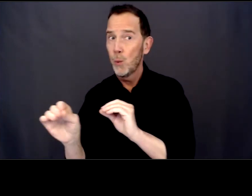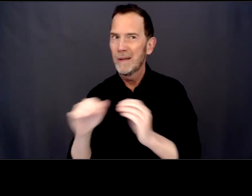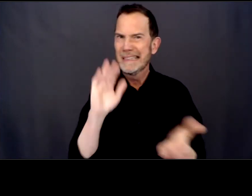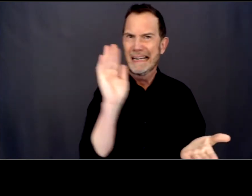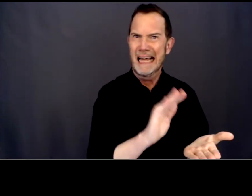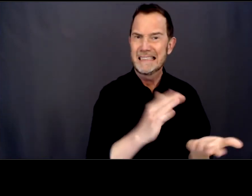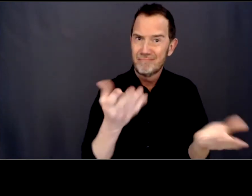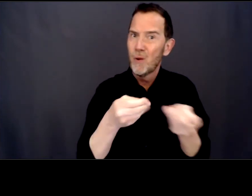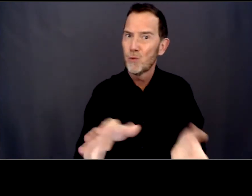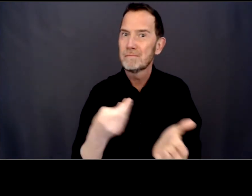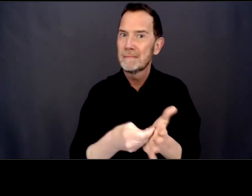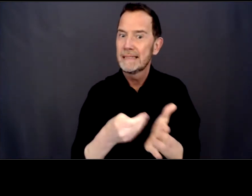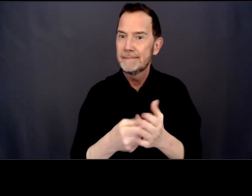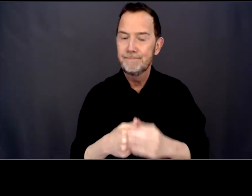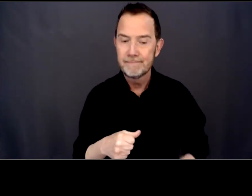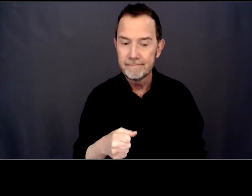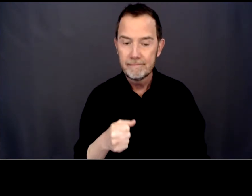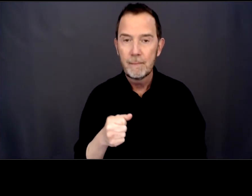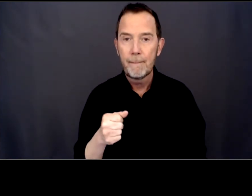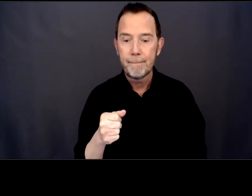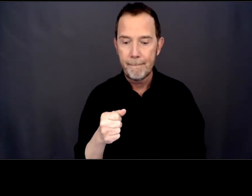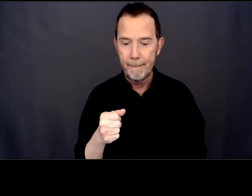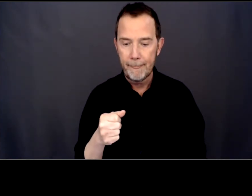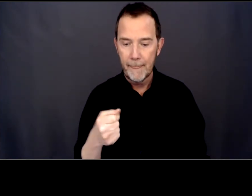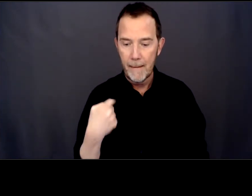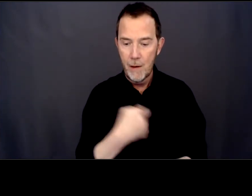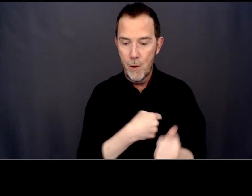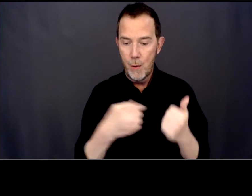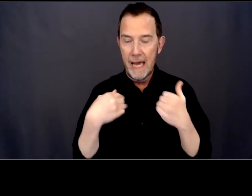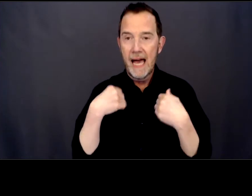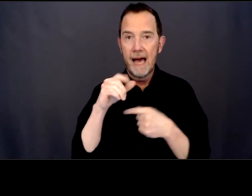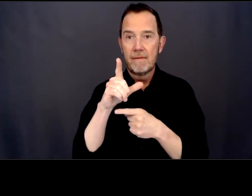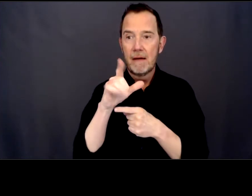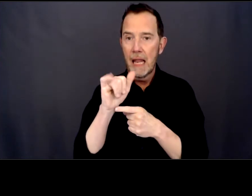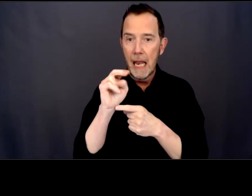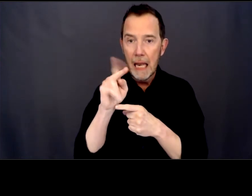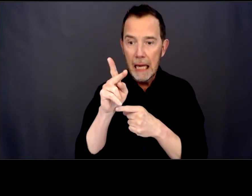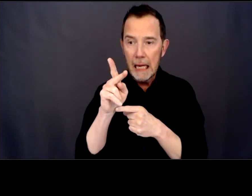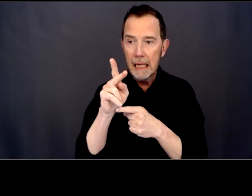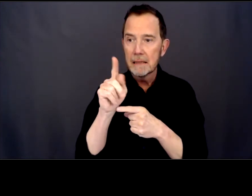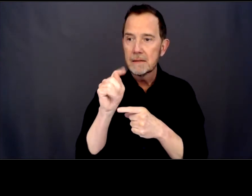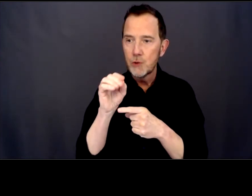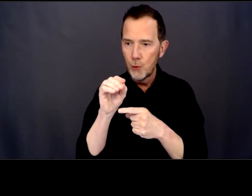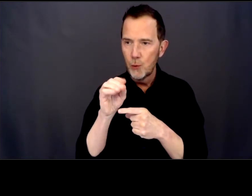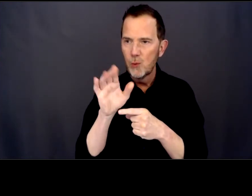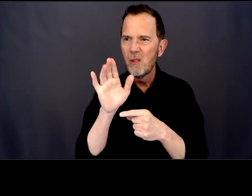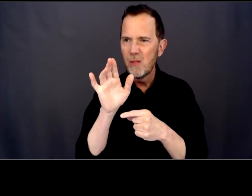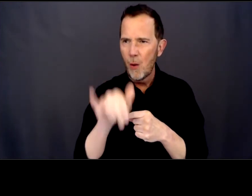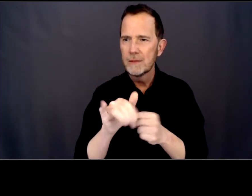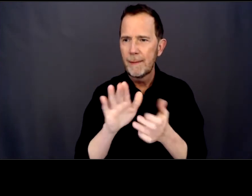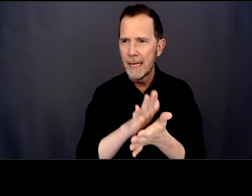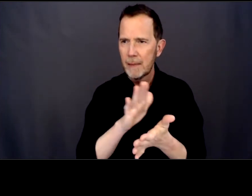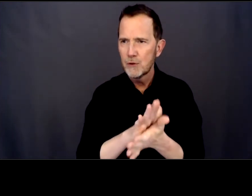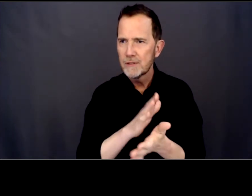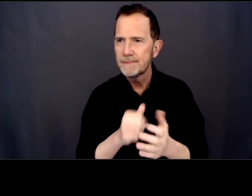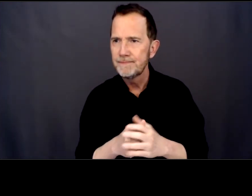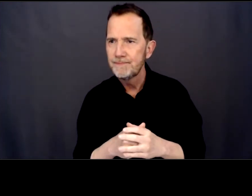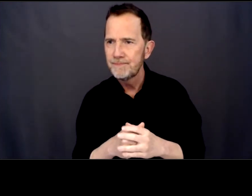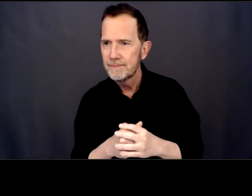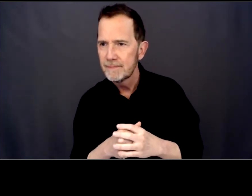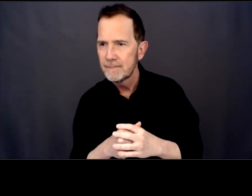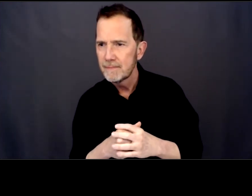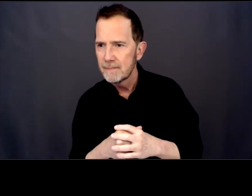both. And we have linked to both briefs and information about them in the question or chat area. A follow-up to that about the